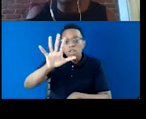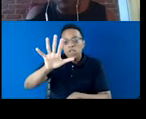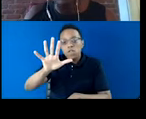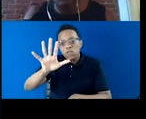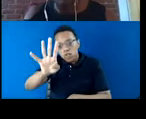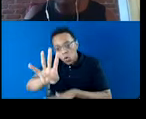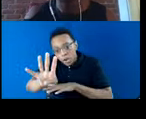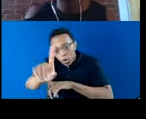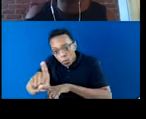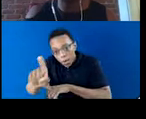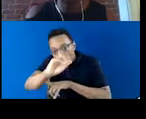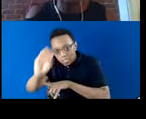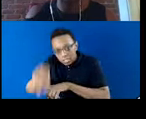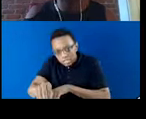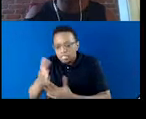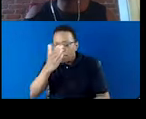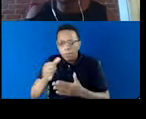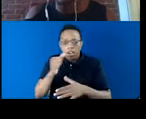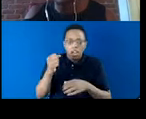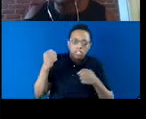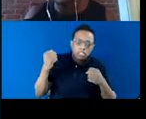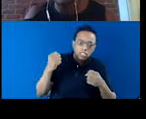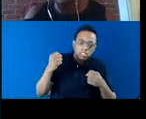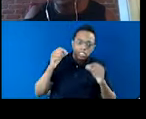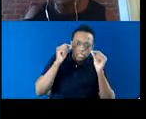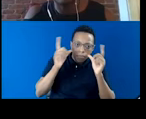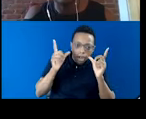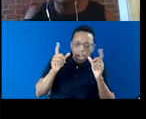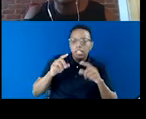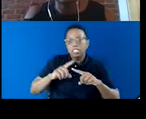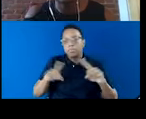be a surprise to people, but that is not a natural